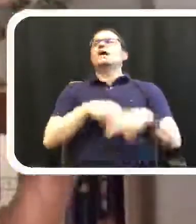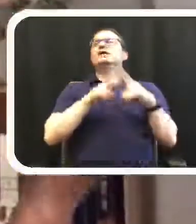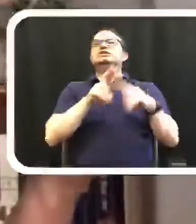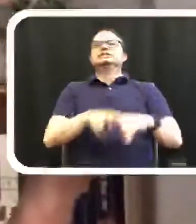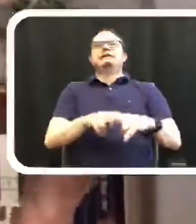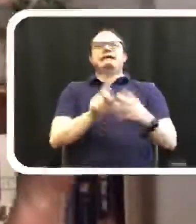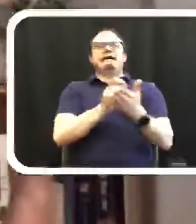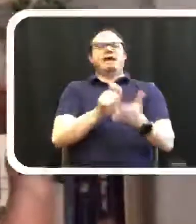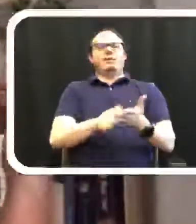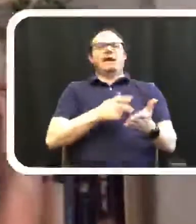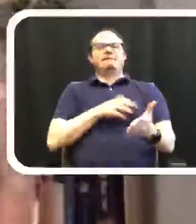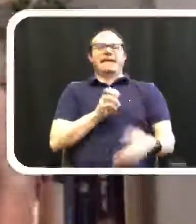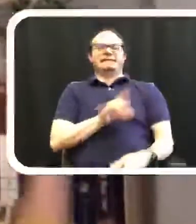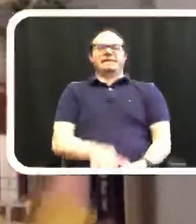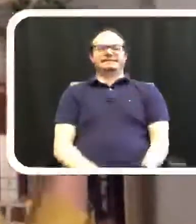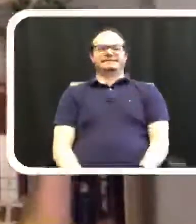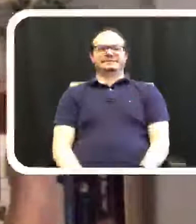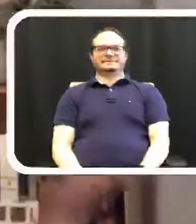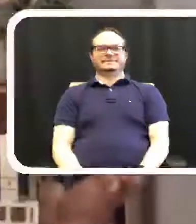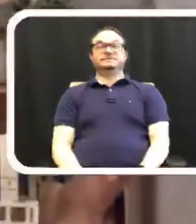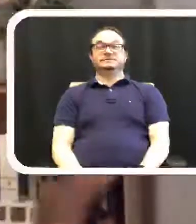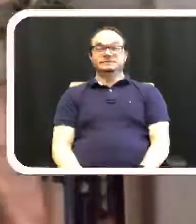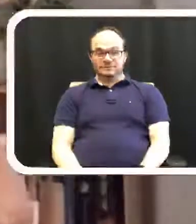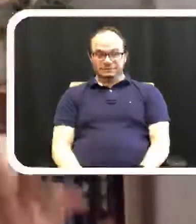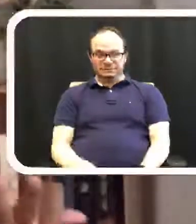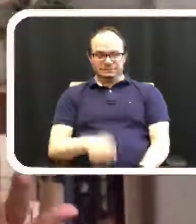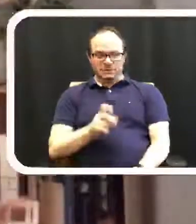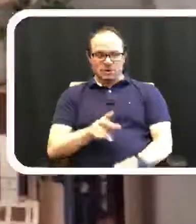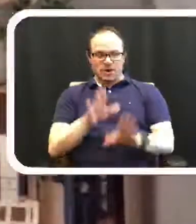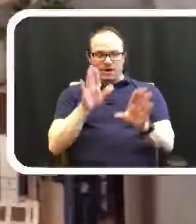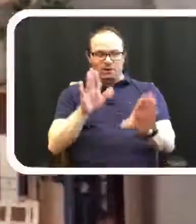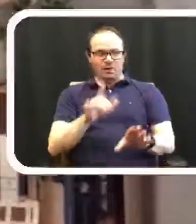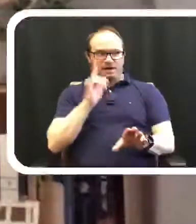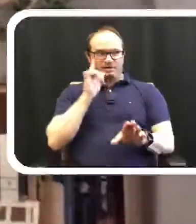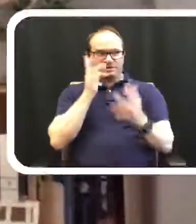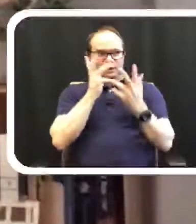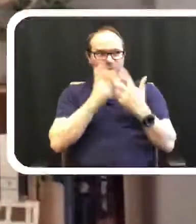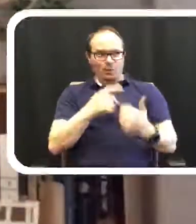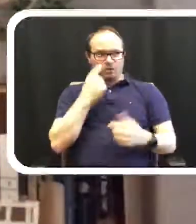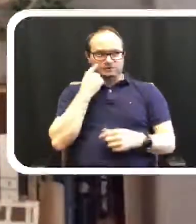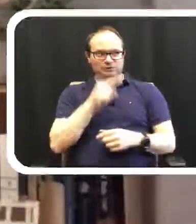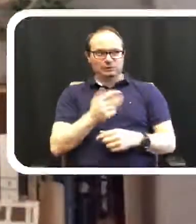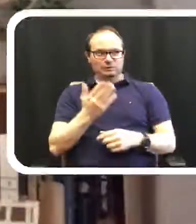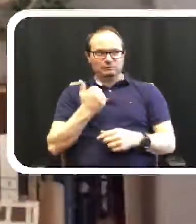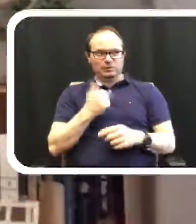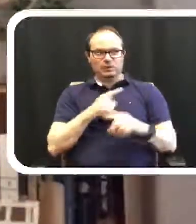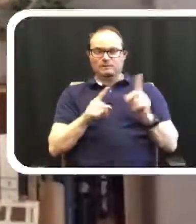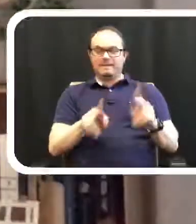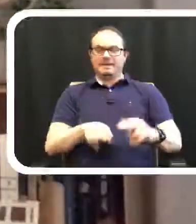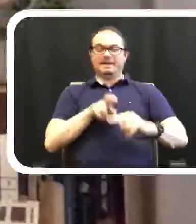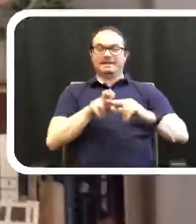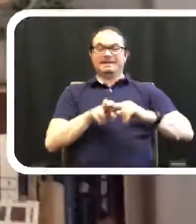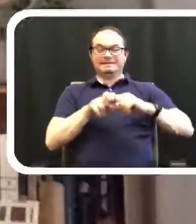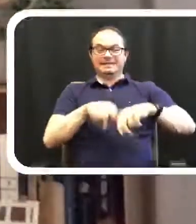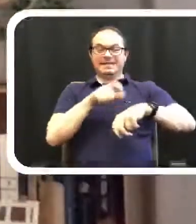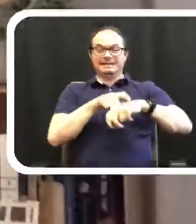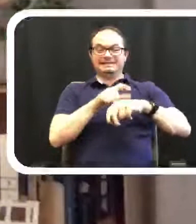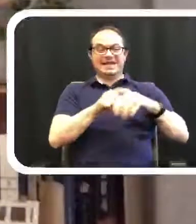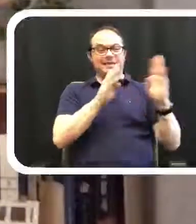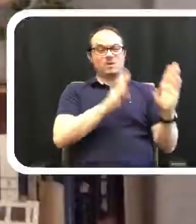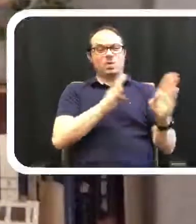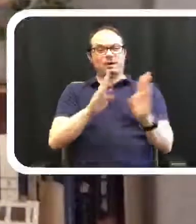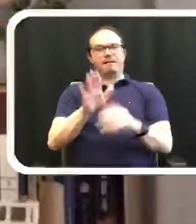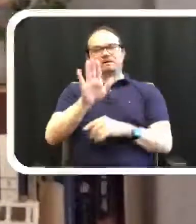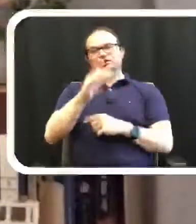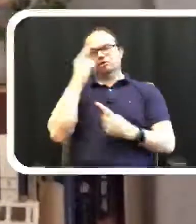write my essay," and okay, great. I'm glad that works for you. But sitting down and spending some time organizing our